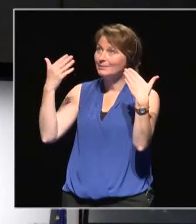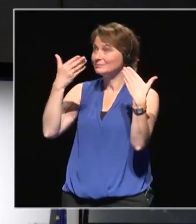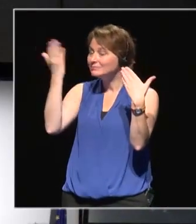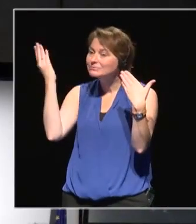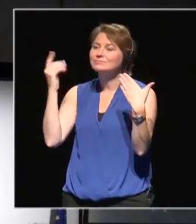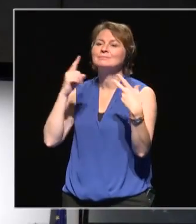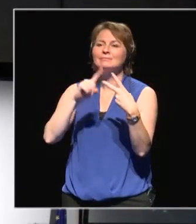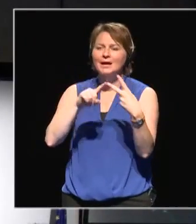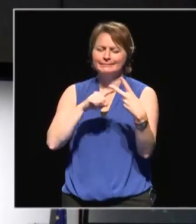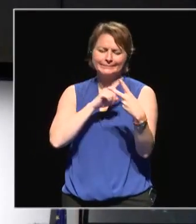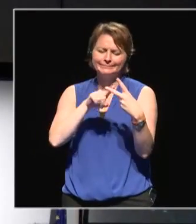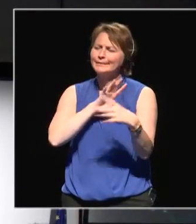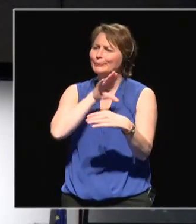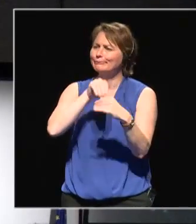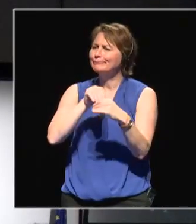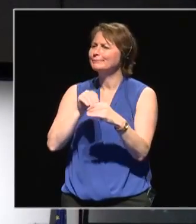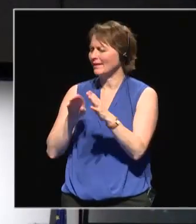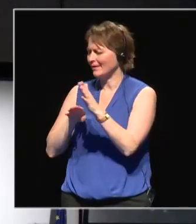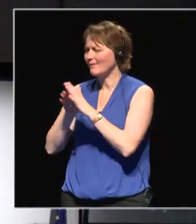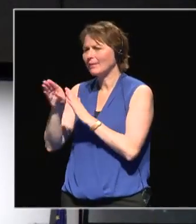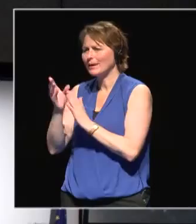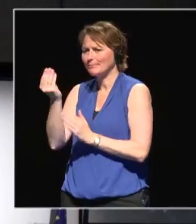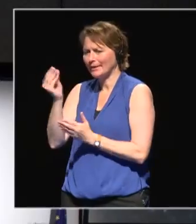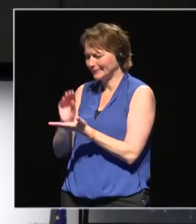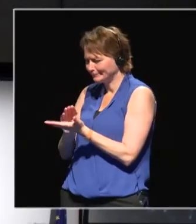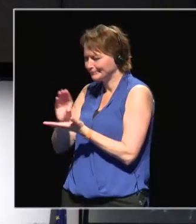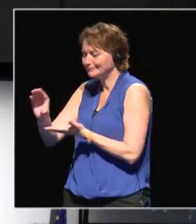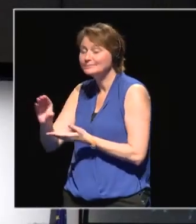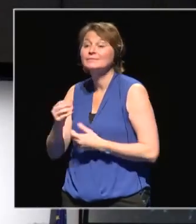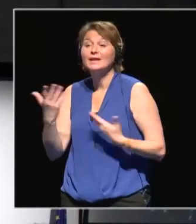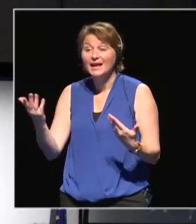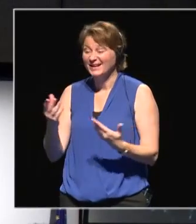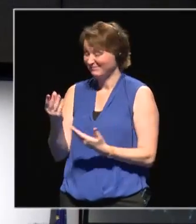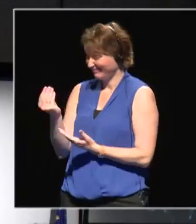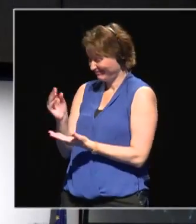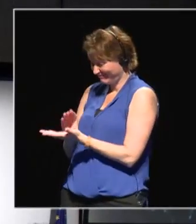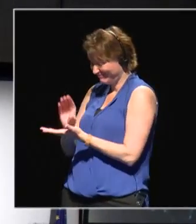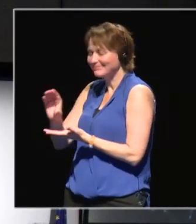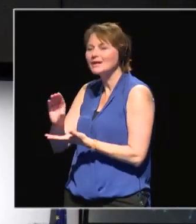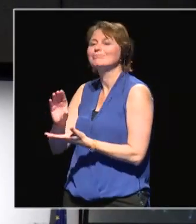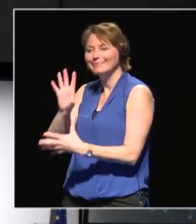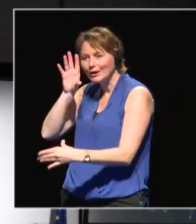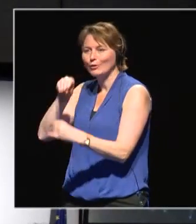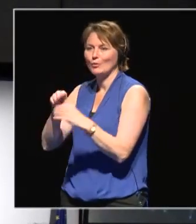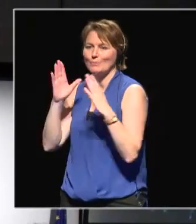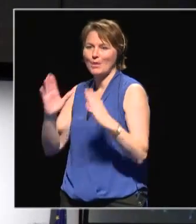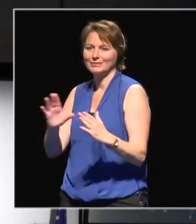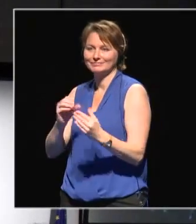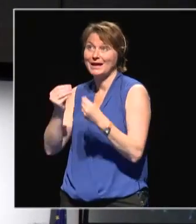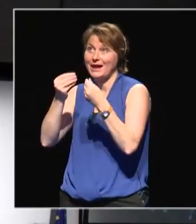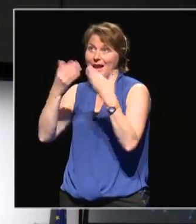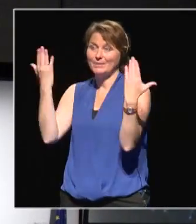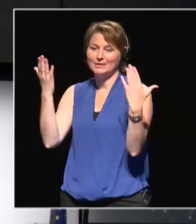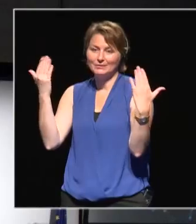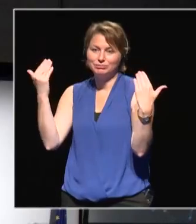for development, and of course financing needs to include climate. But you know what? If we don't get